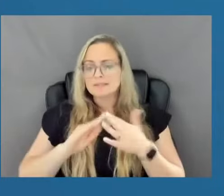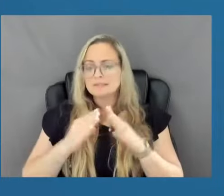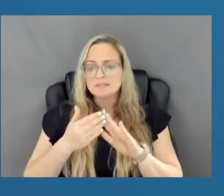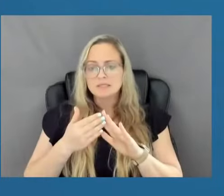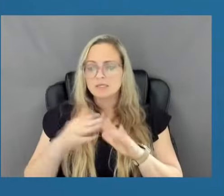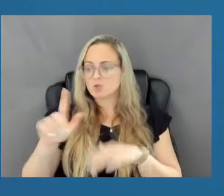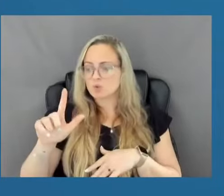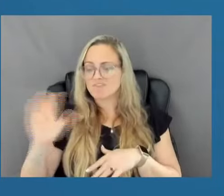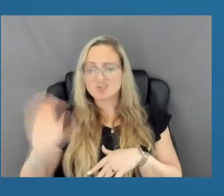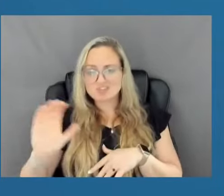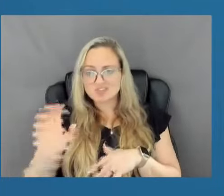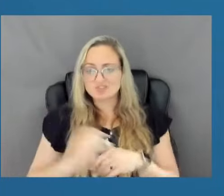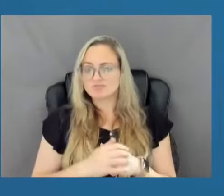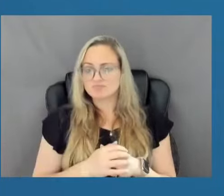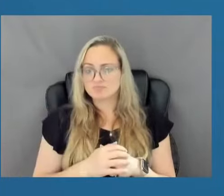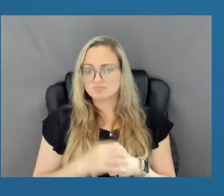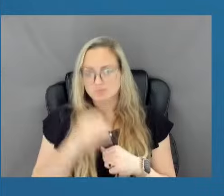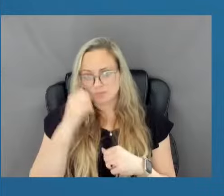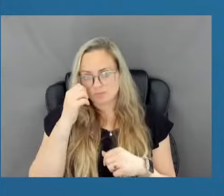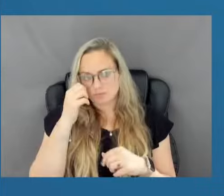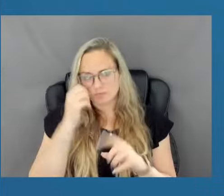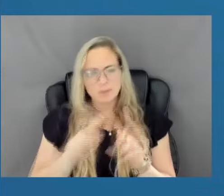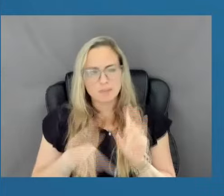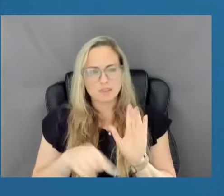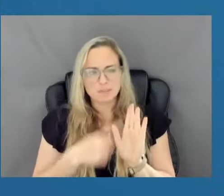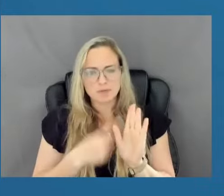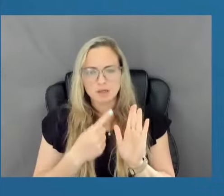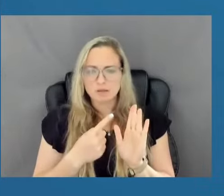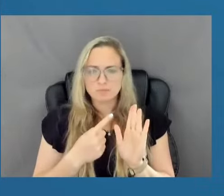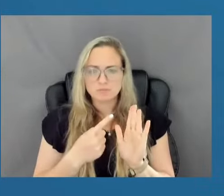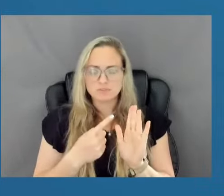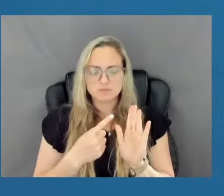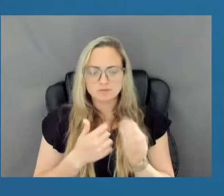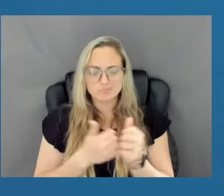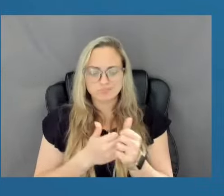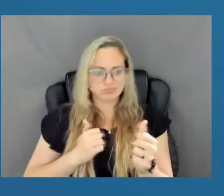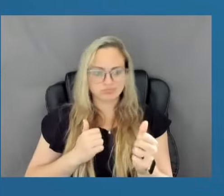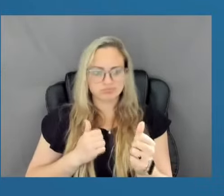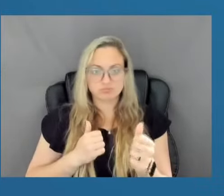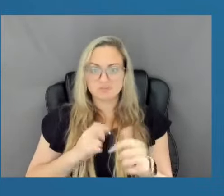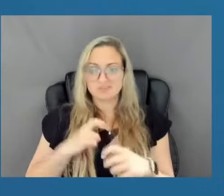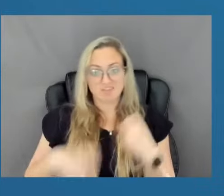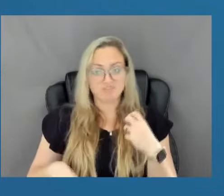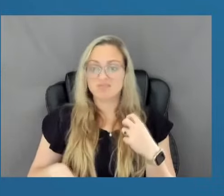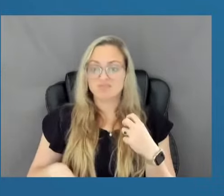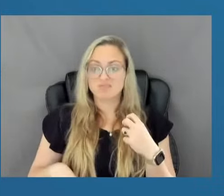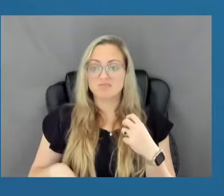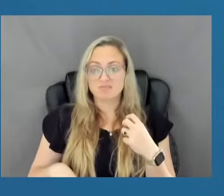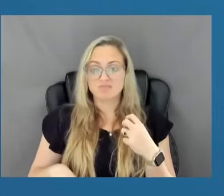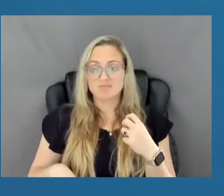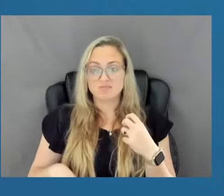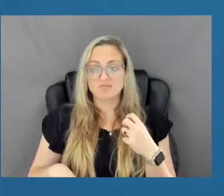century. But sometimes there's setbacks that are really painful. And